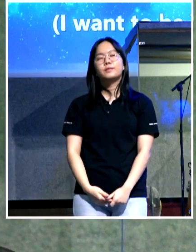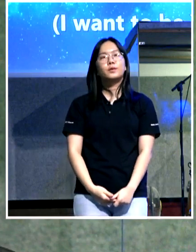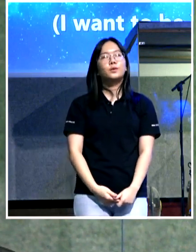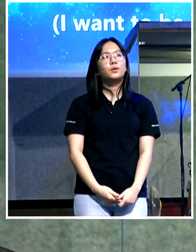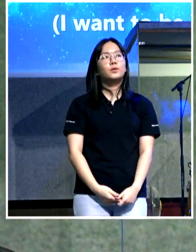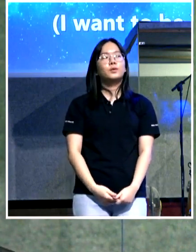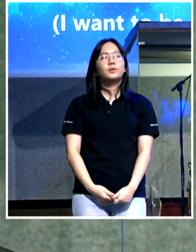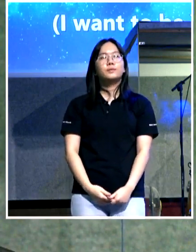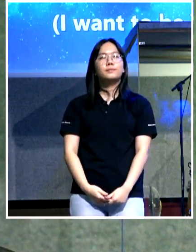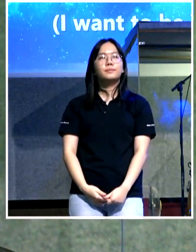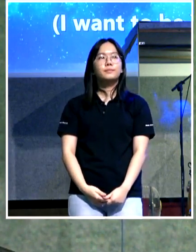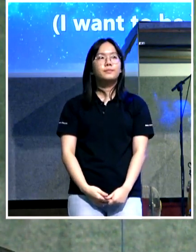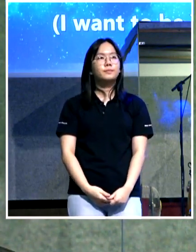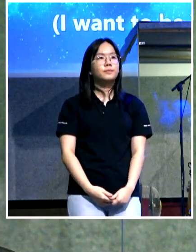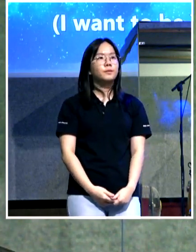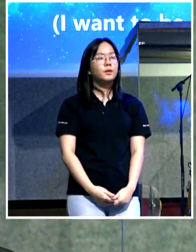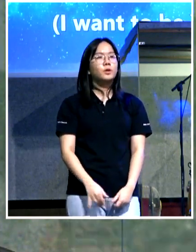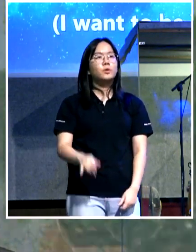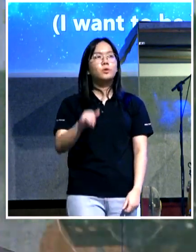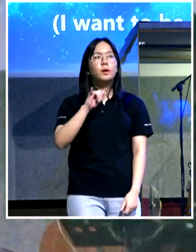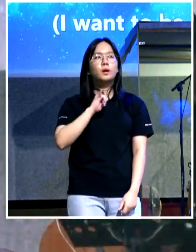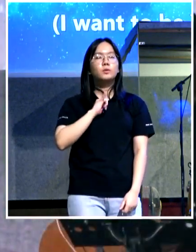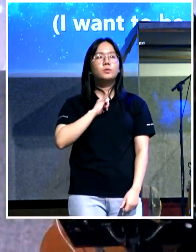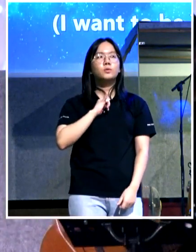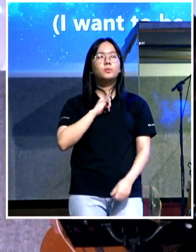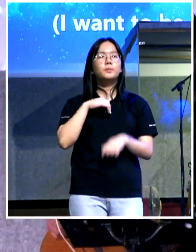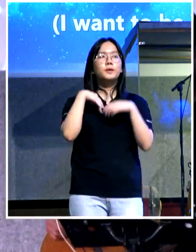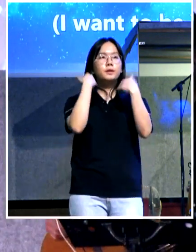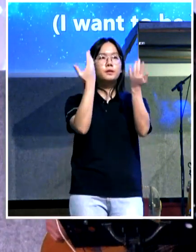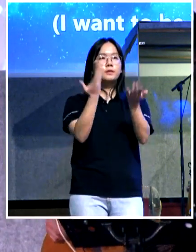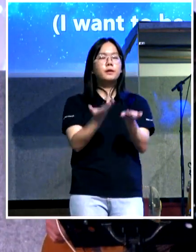gelap. I want to be Lord. Ku mau